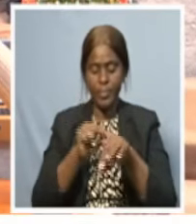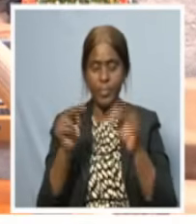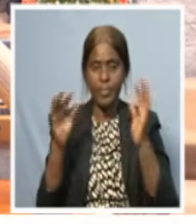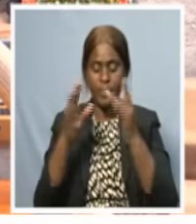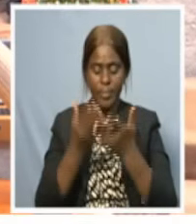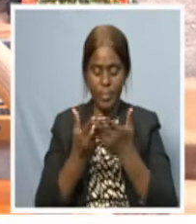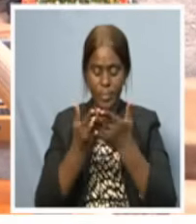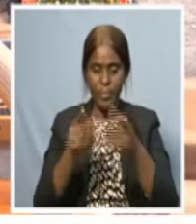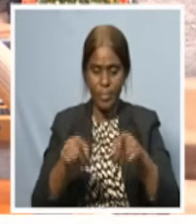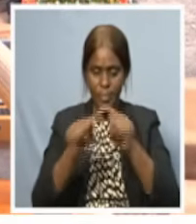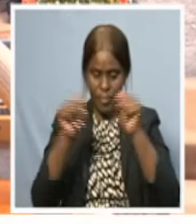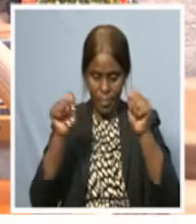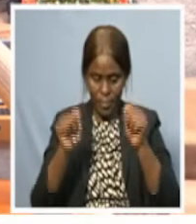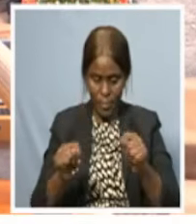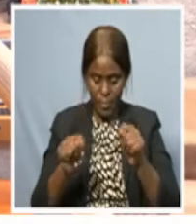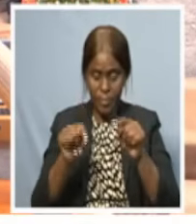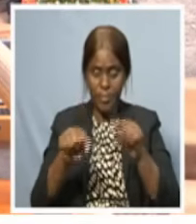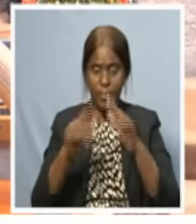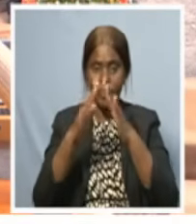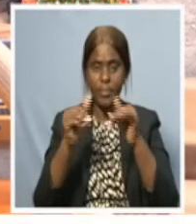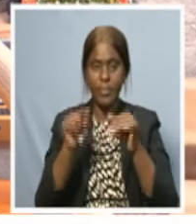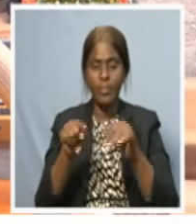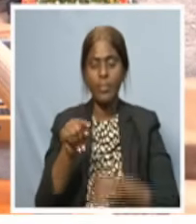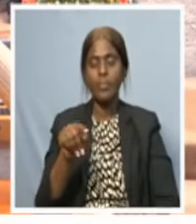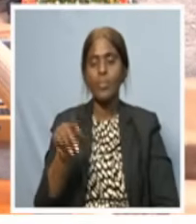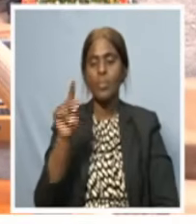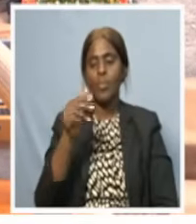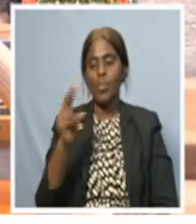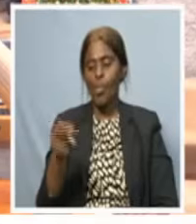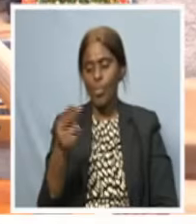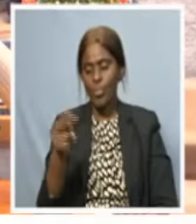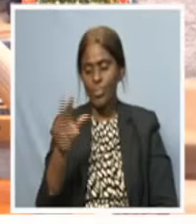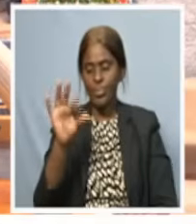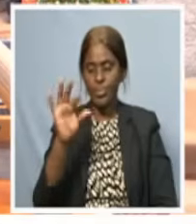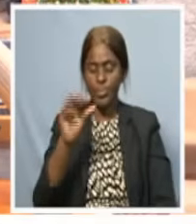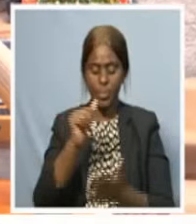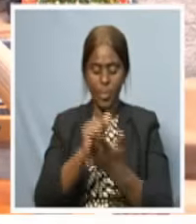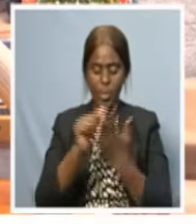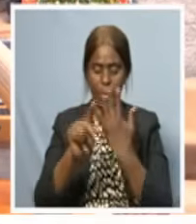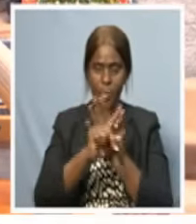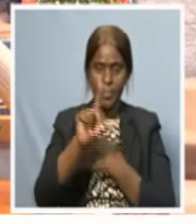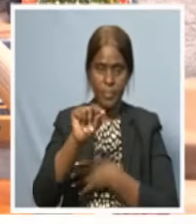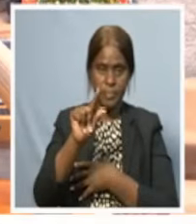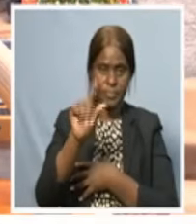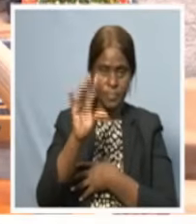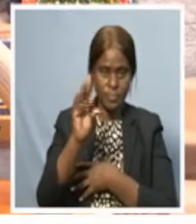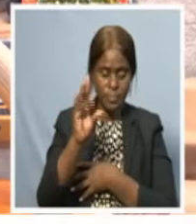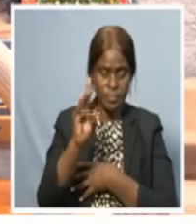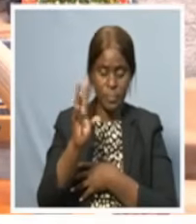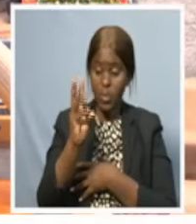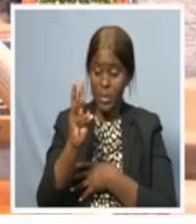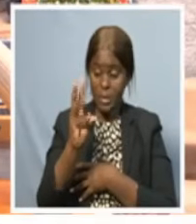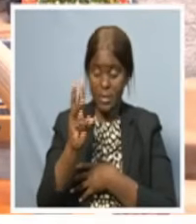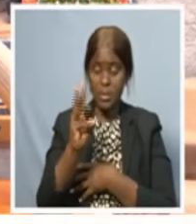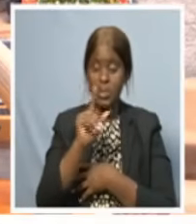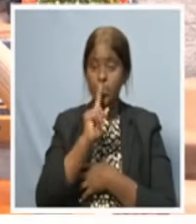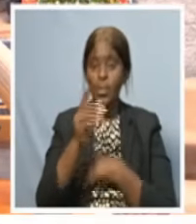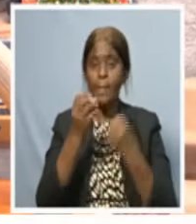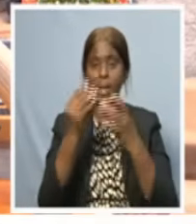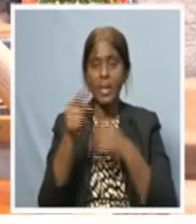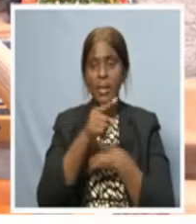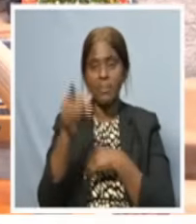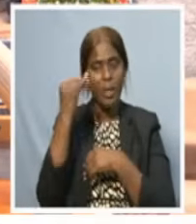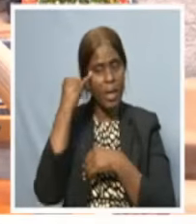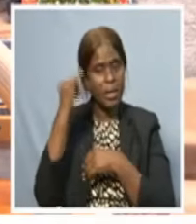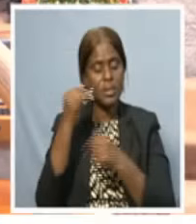National Assembly, laid on the table of the House on Thursday, 9th April 2026. As many